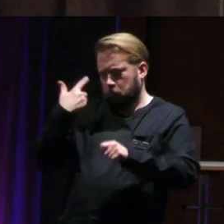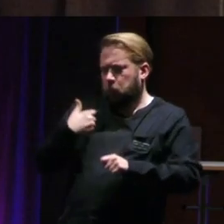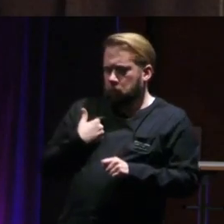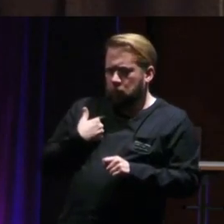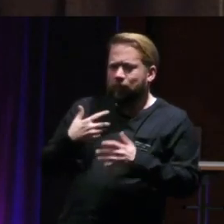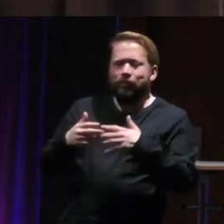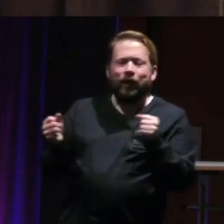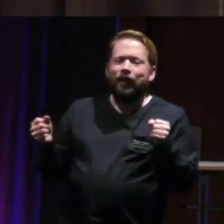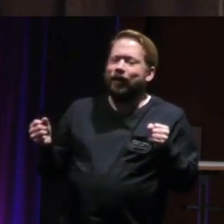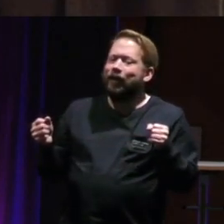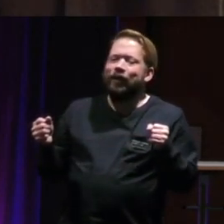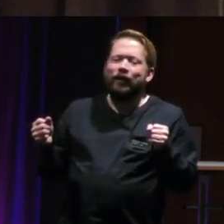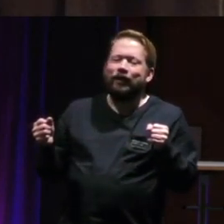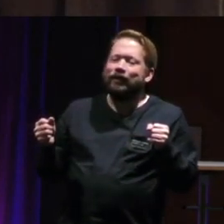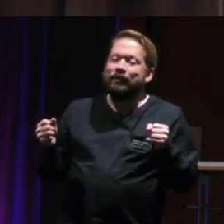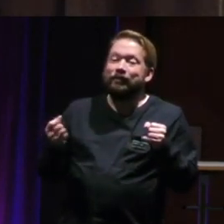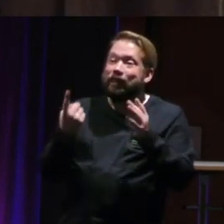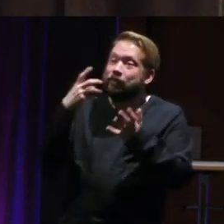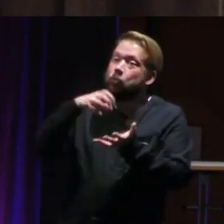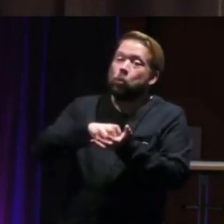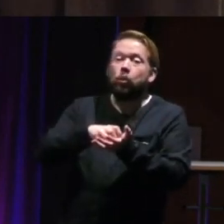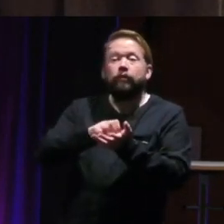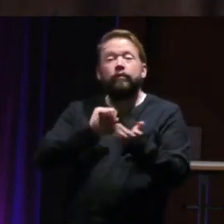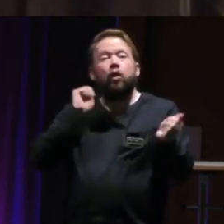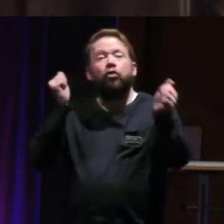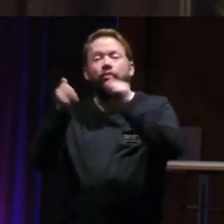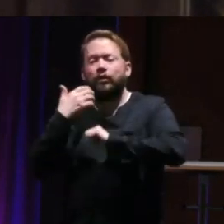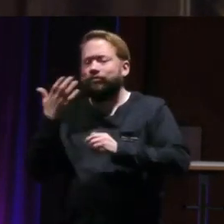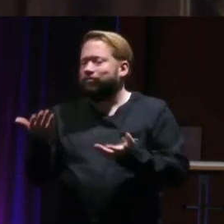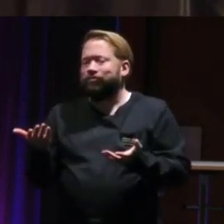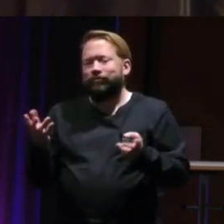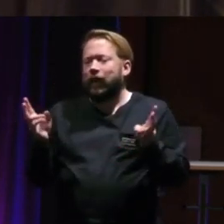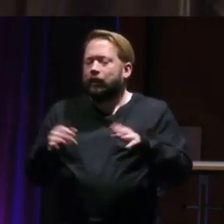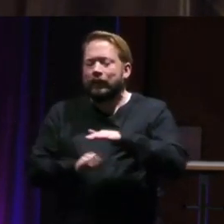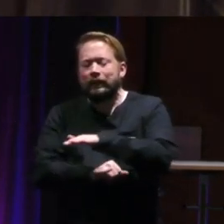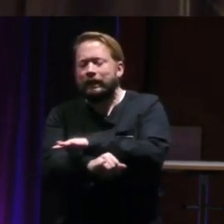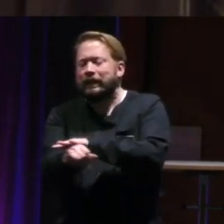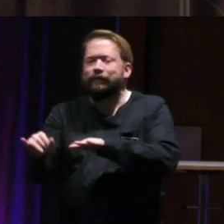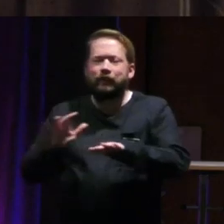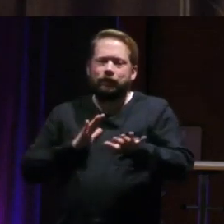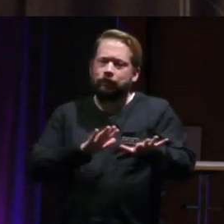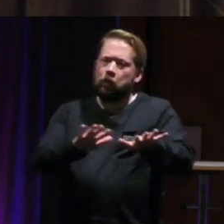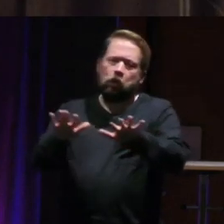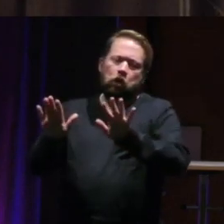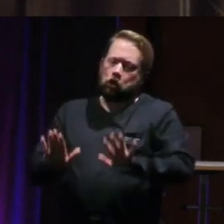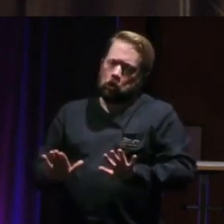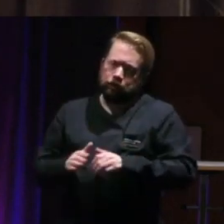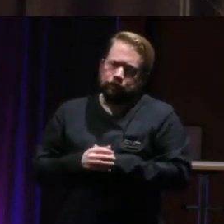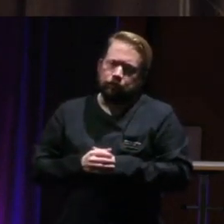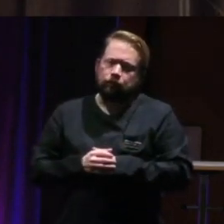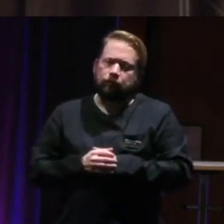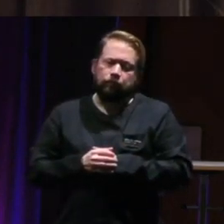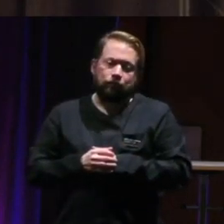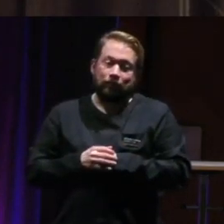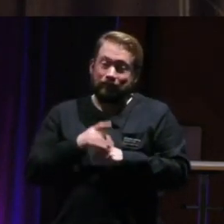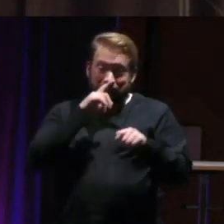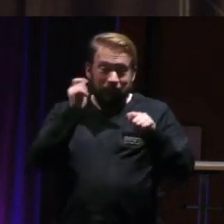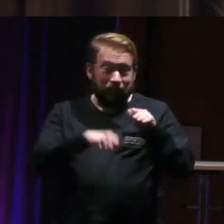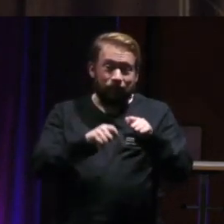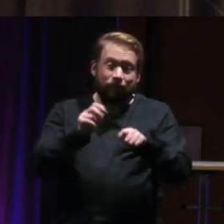won't change the situation because it's a system that works like that. It's just to calm down the